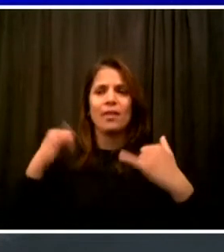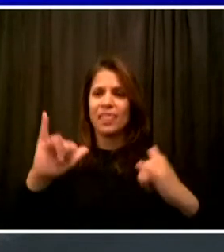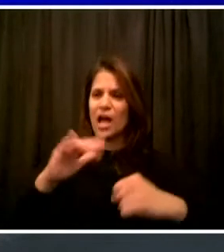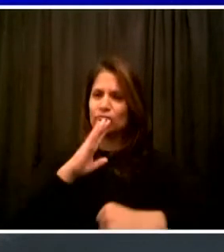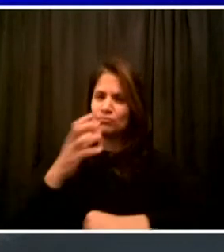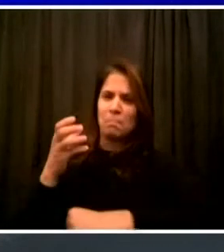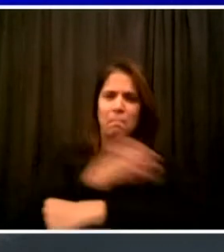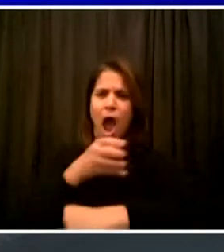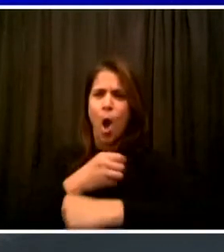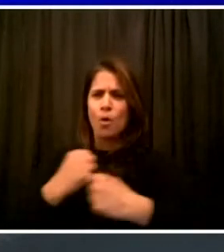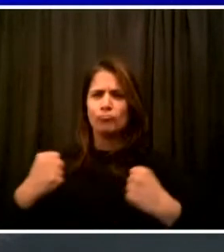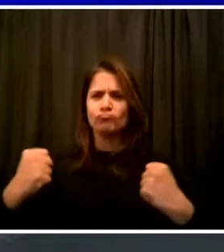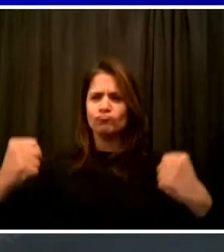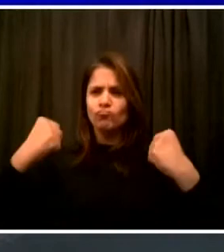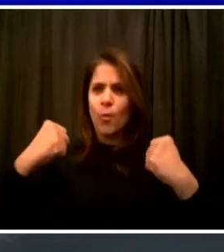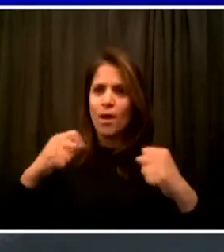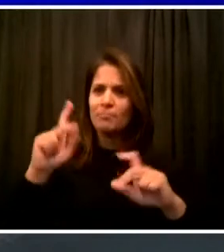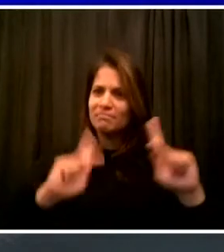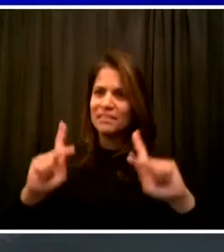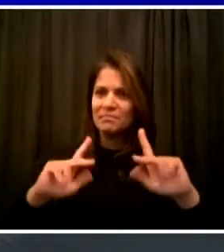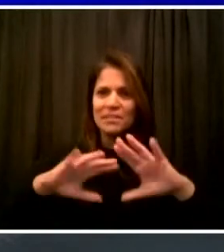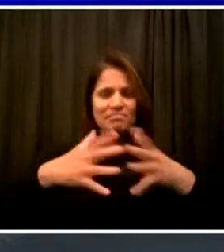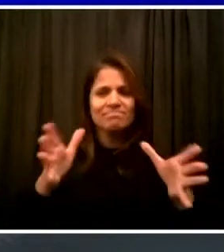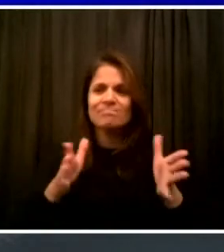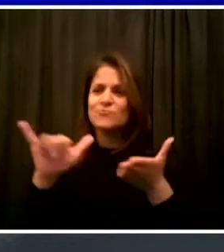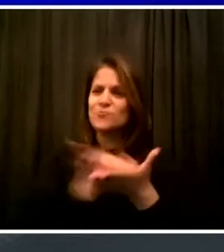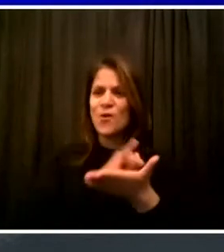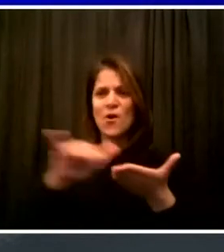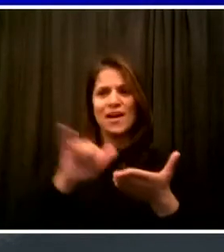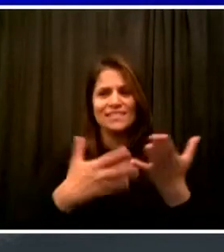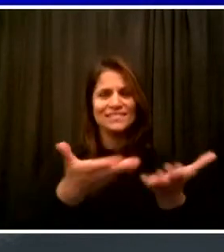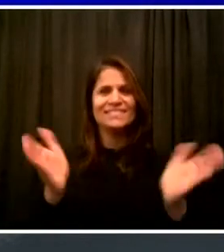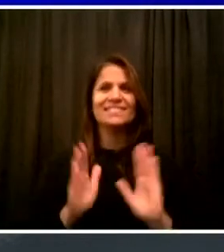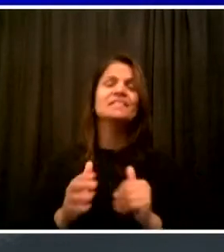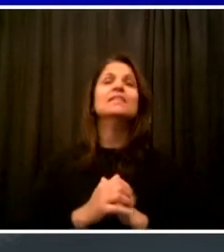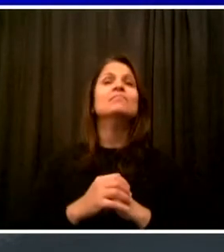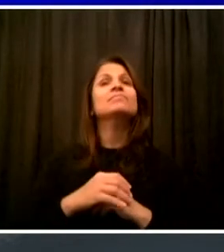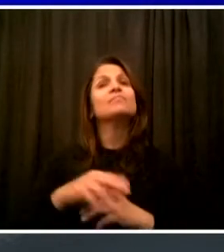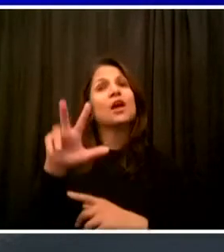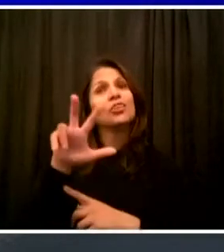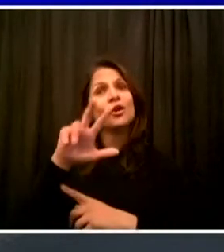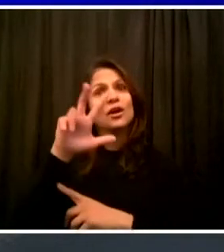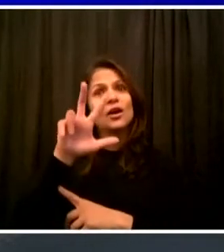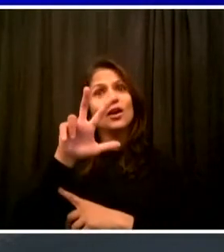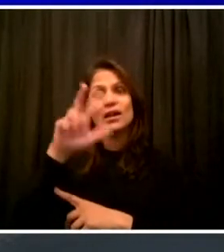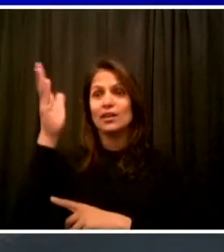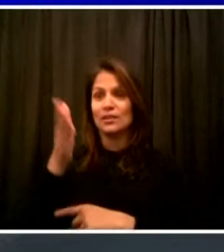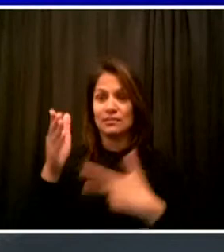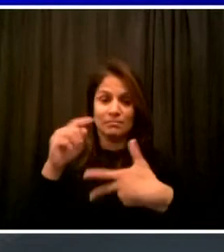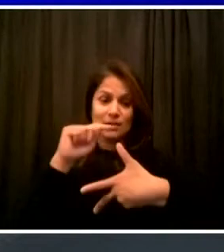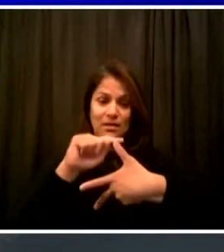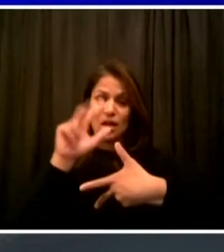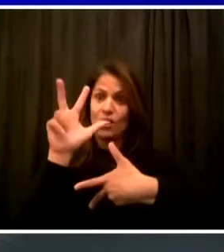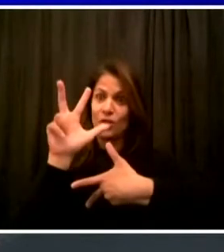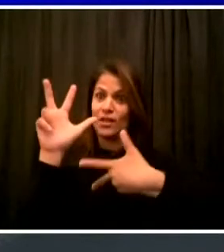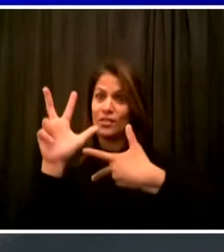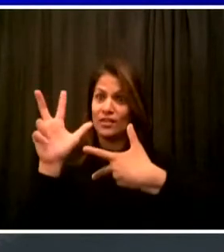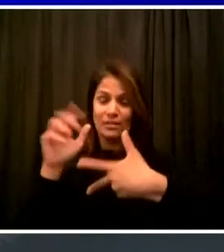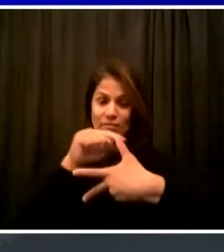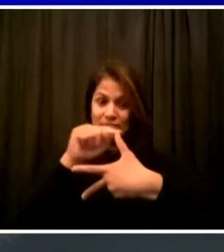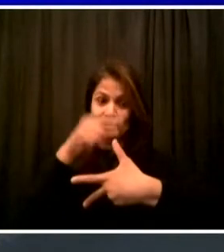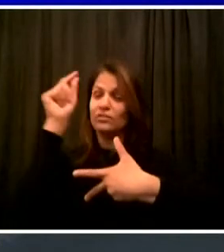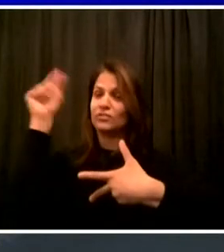for 3, a perfect day, New York City. So let's now put together a bunch of them, and that's what's going to help us take the